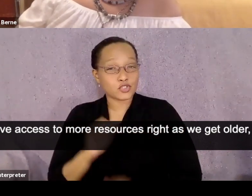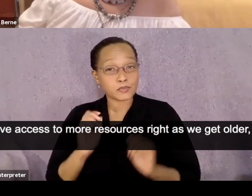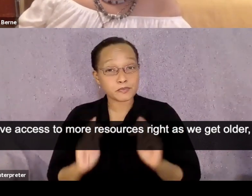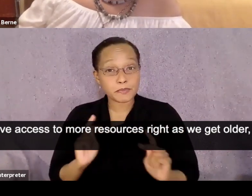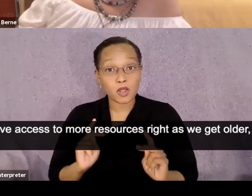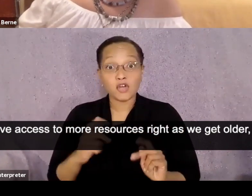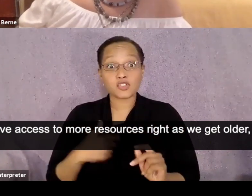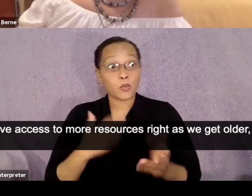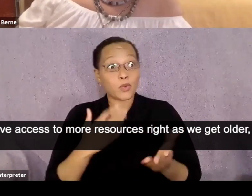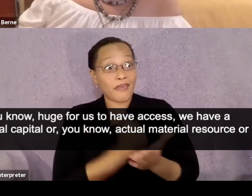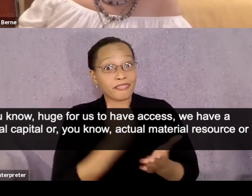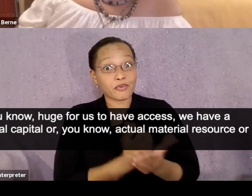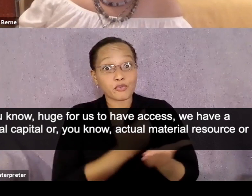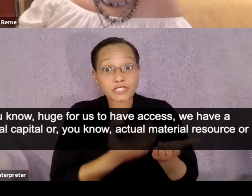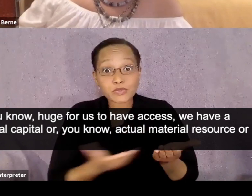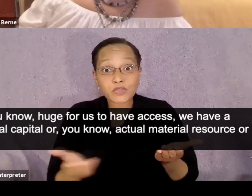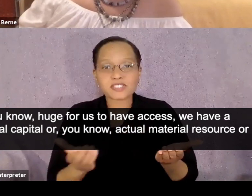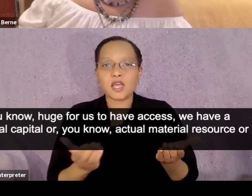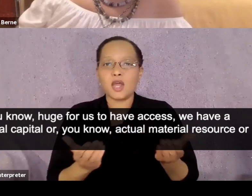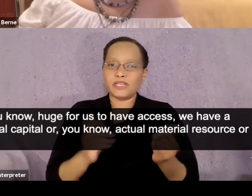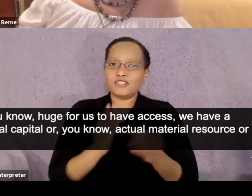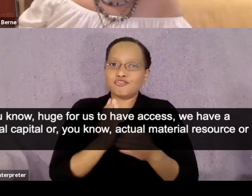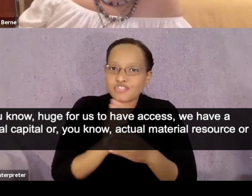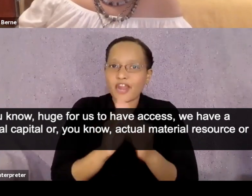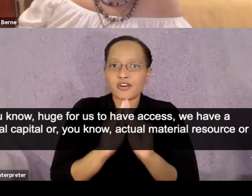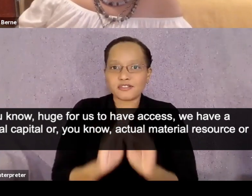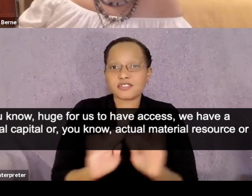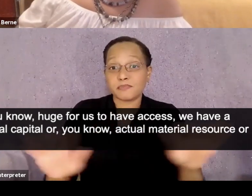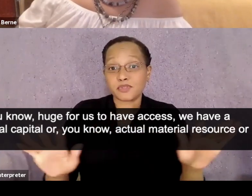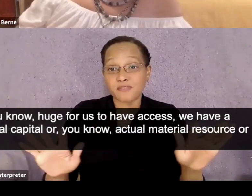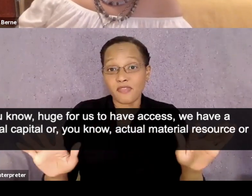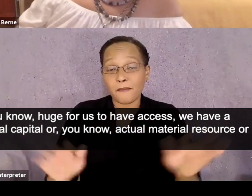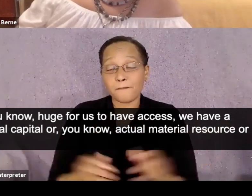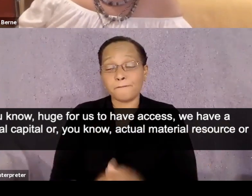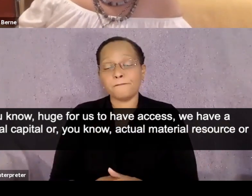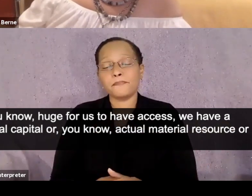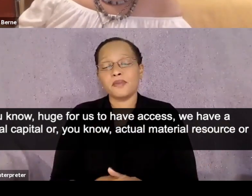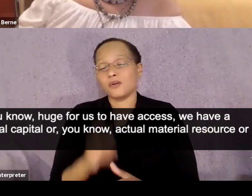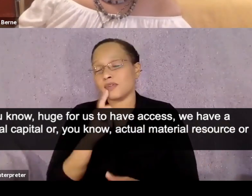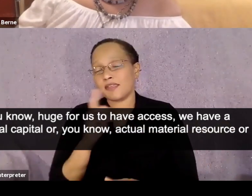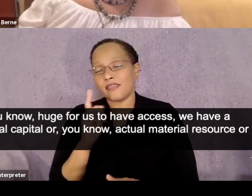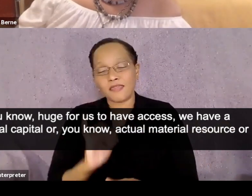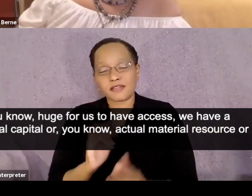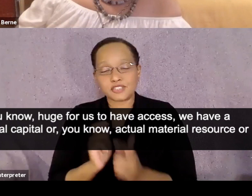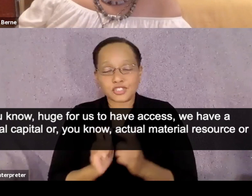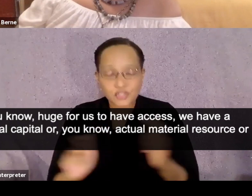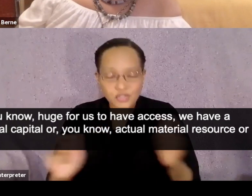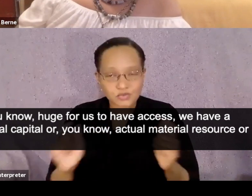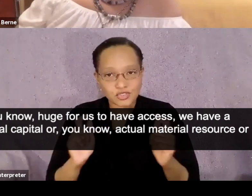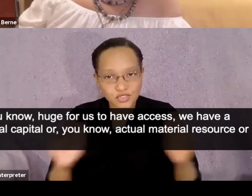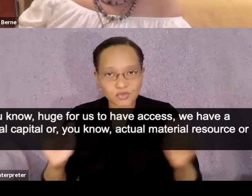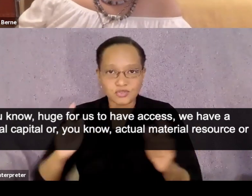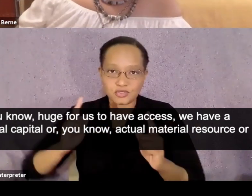dispersing, just dispersing resources. I think that's huge, huge for